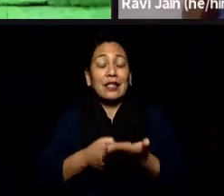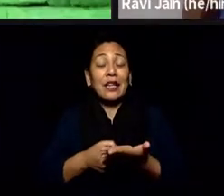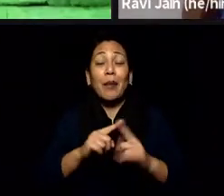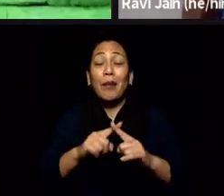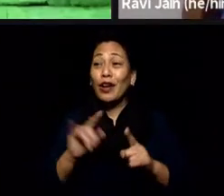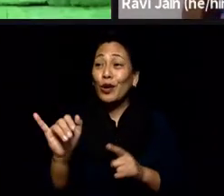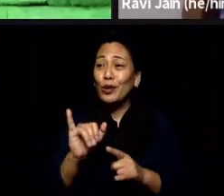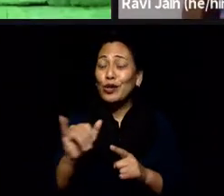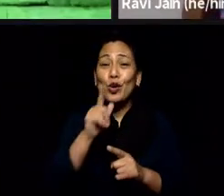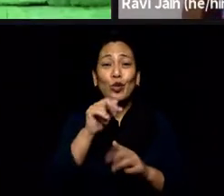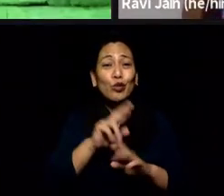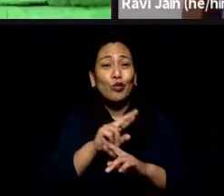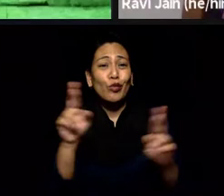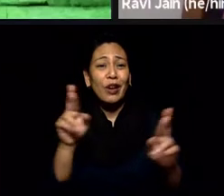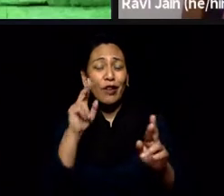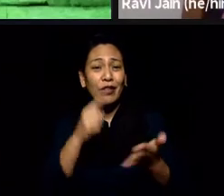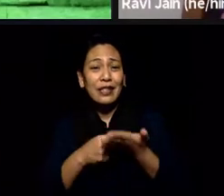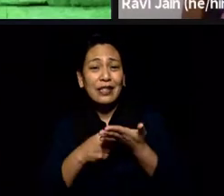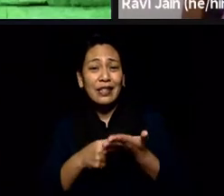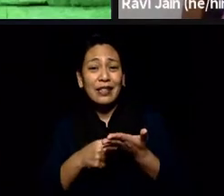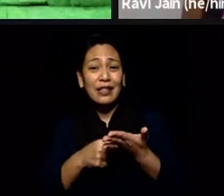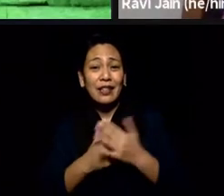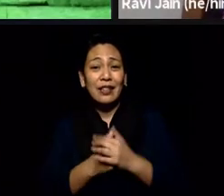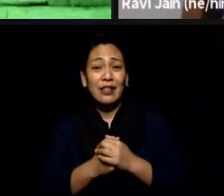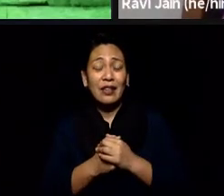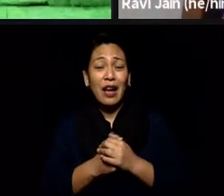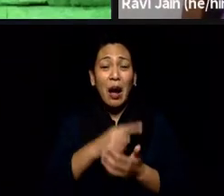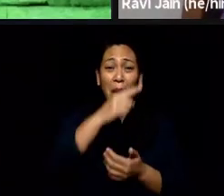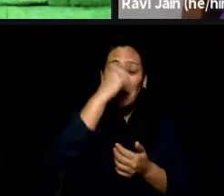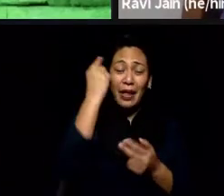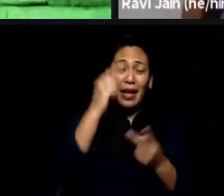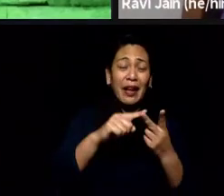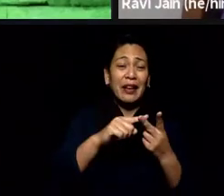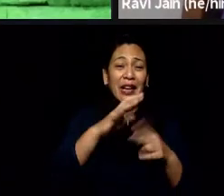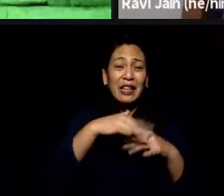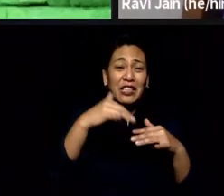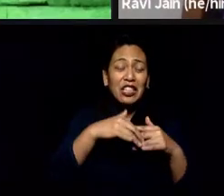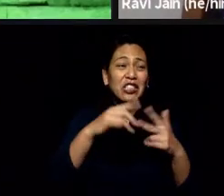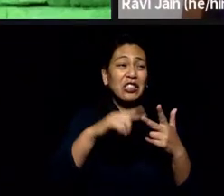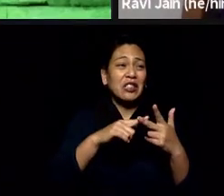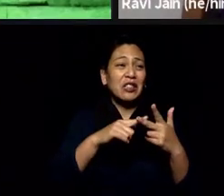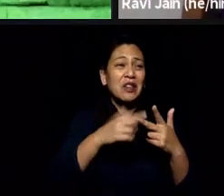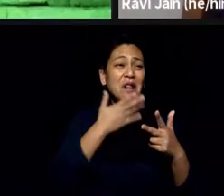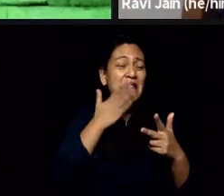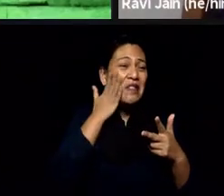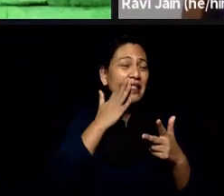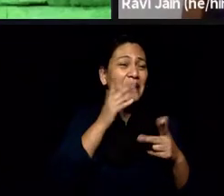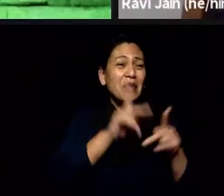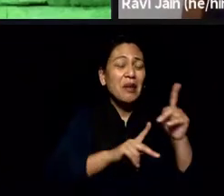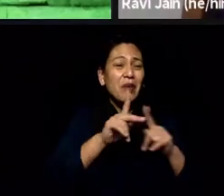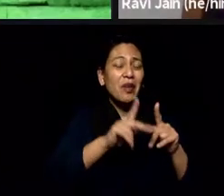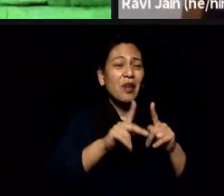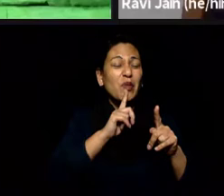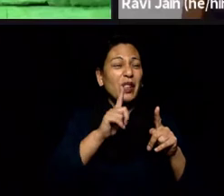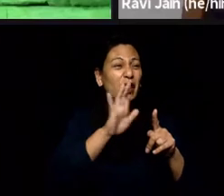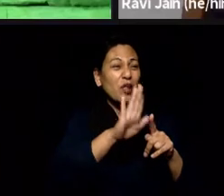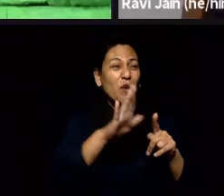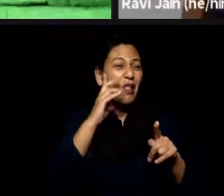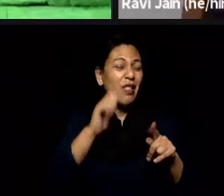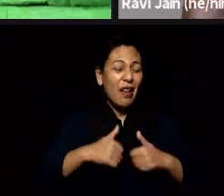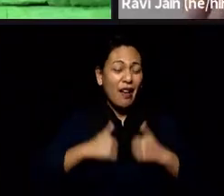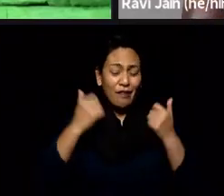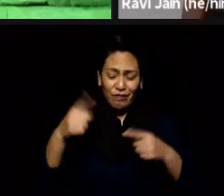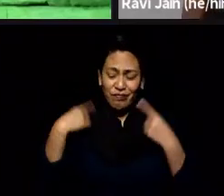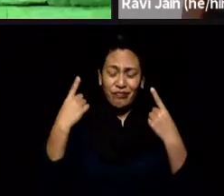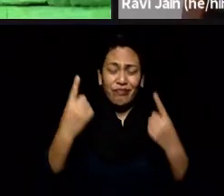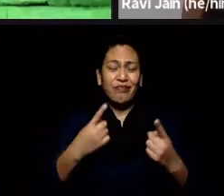this conversation? Because I would say Black people, Indigenous people, racialized people have had to face this their whole lives. My parents dealt with that